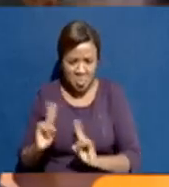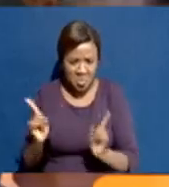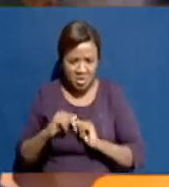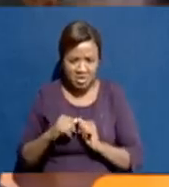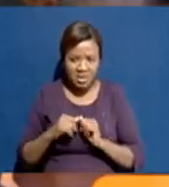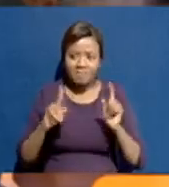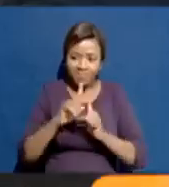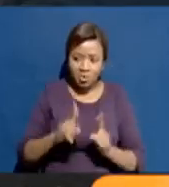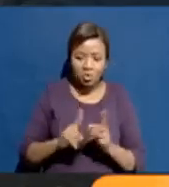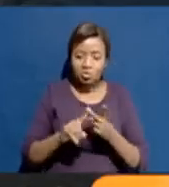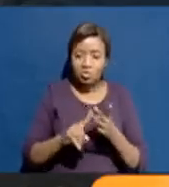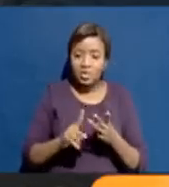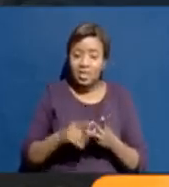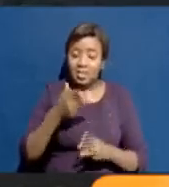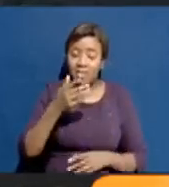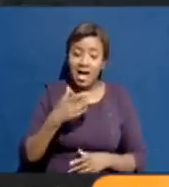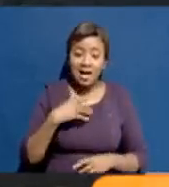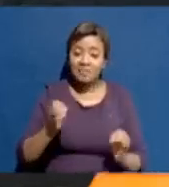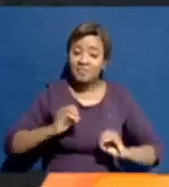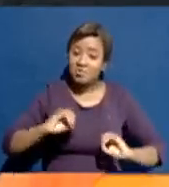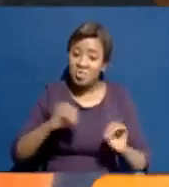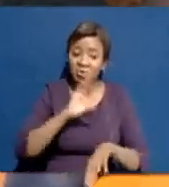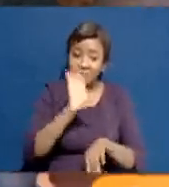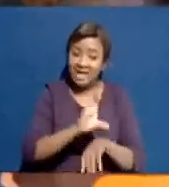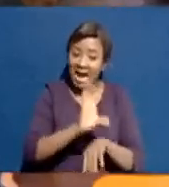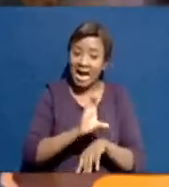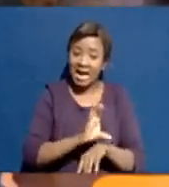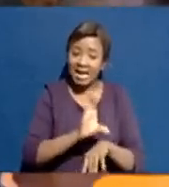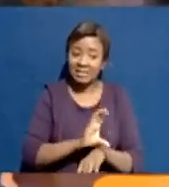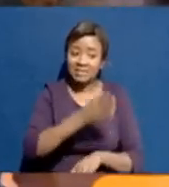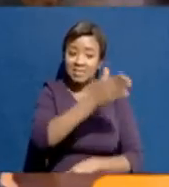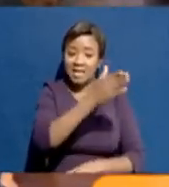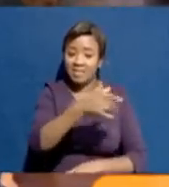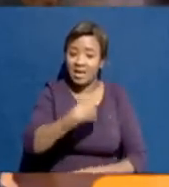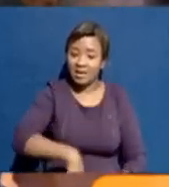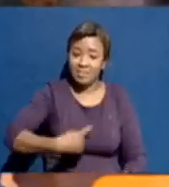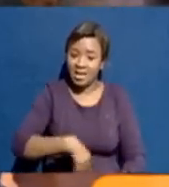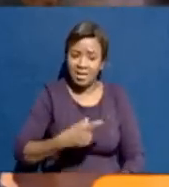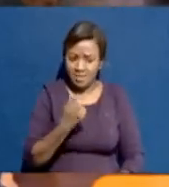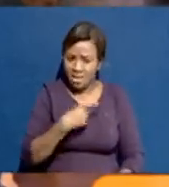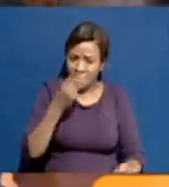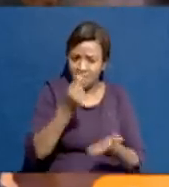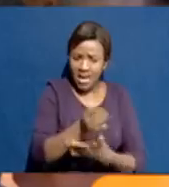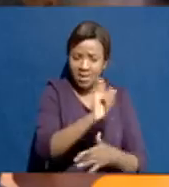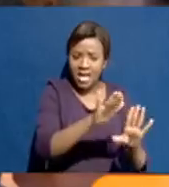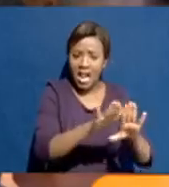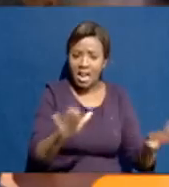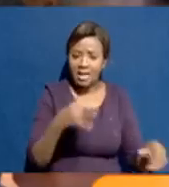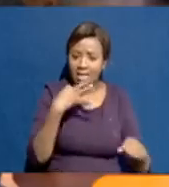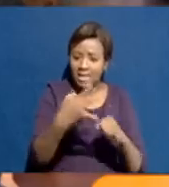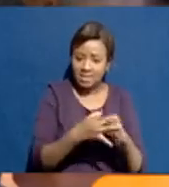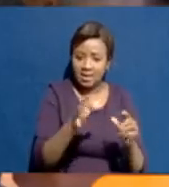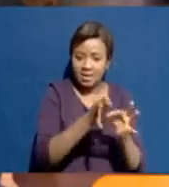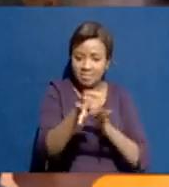no physical church anywhere, including deep inside the Shakahola forest, but says that he bought the 800-acre piece of land in